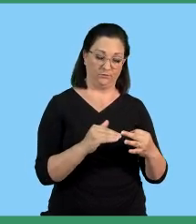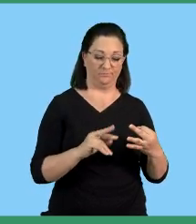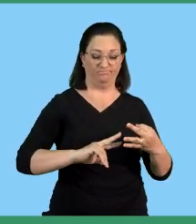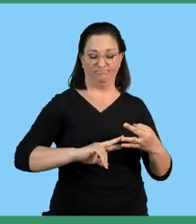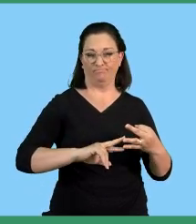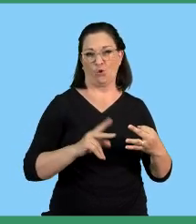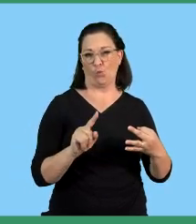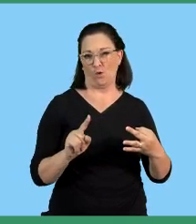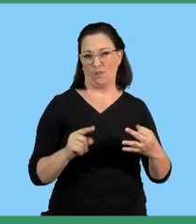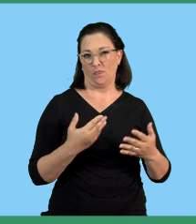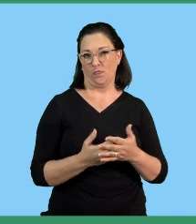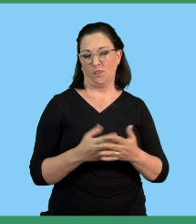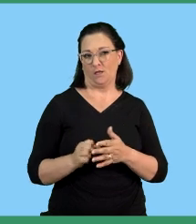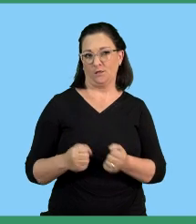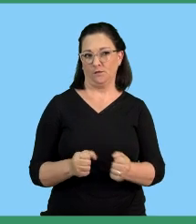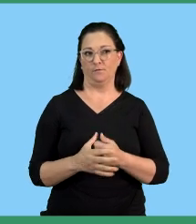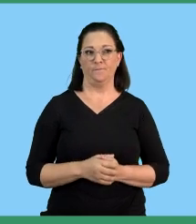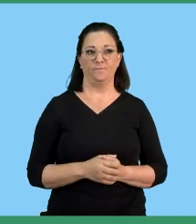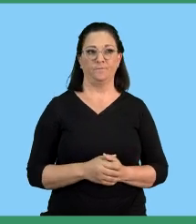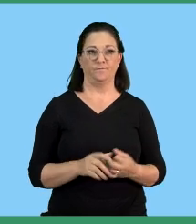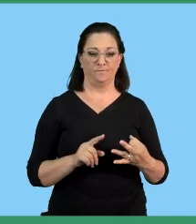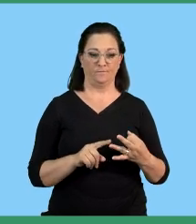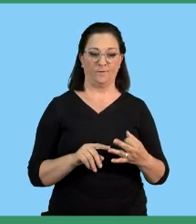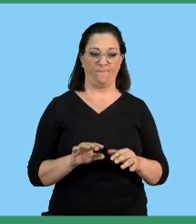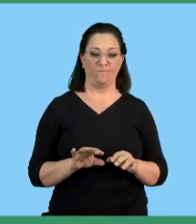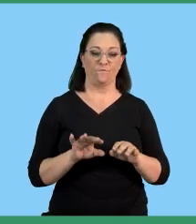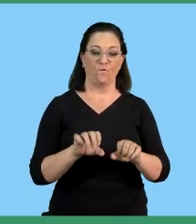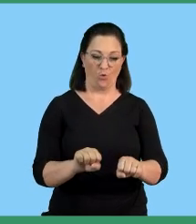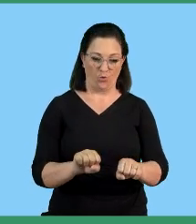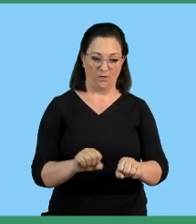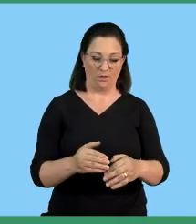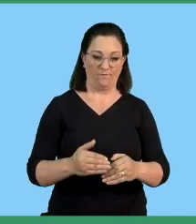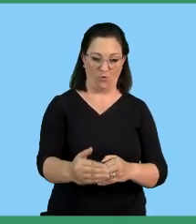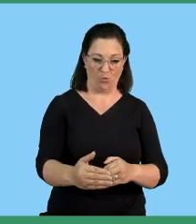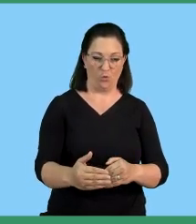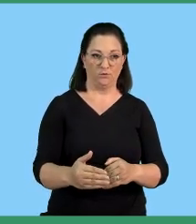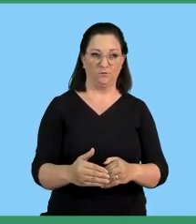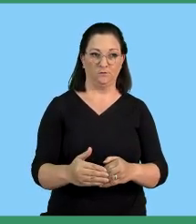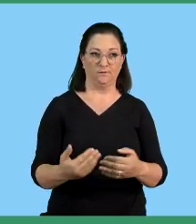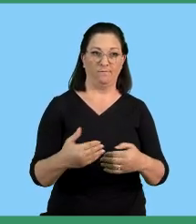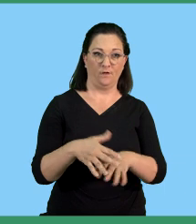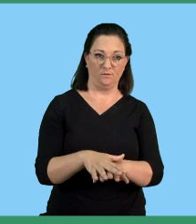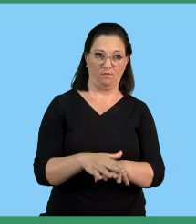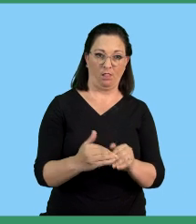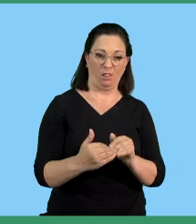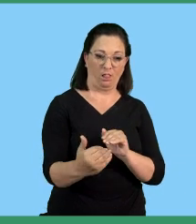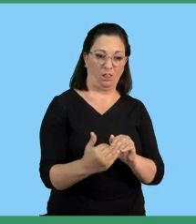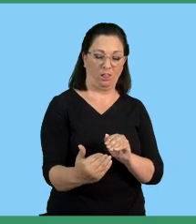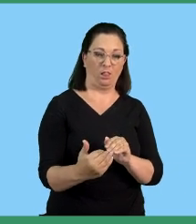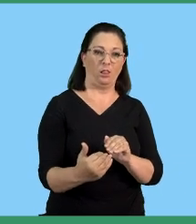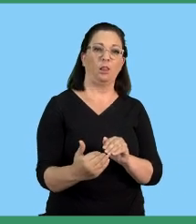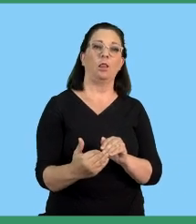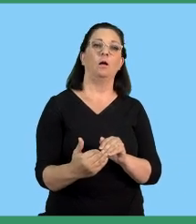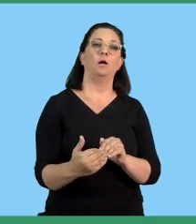are the two other strategies that could be applied? Right, we've got forward vertical integration strategy.